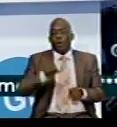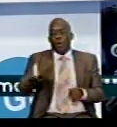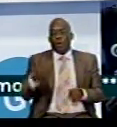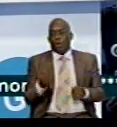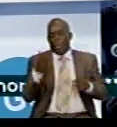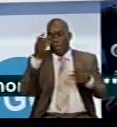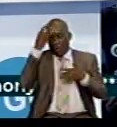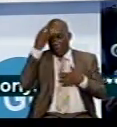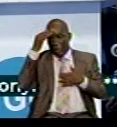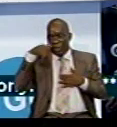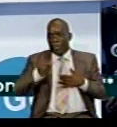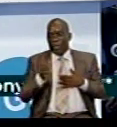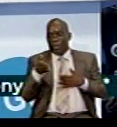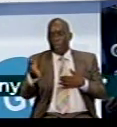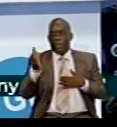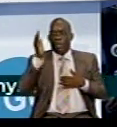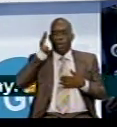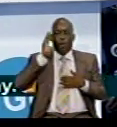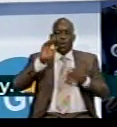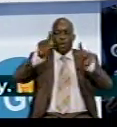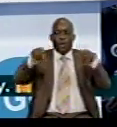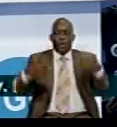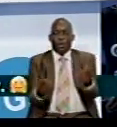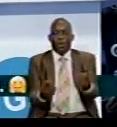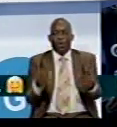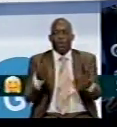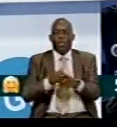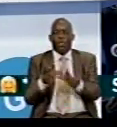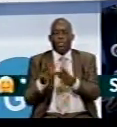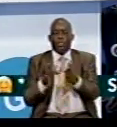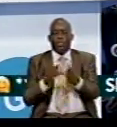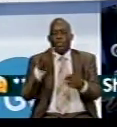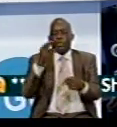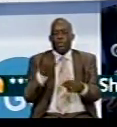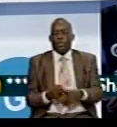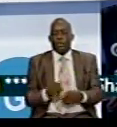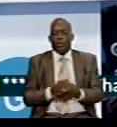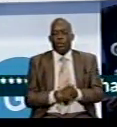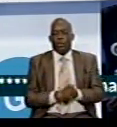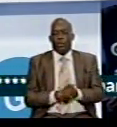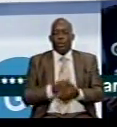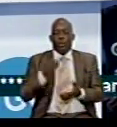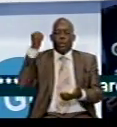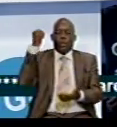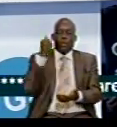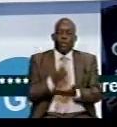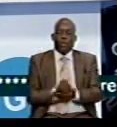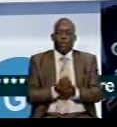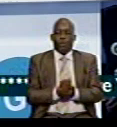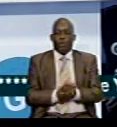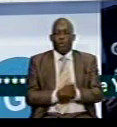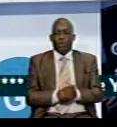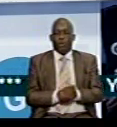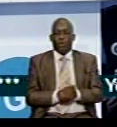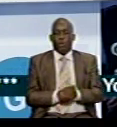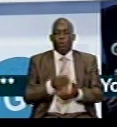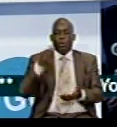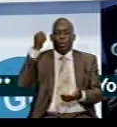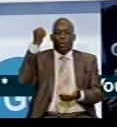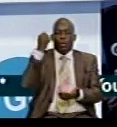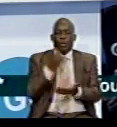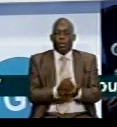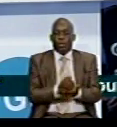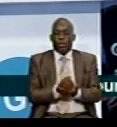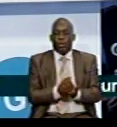Jesus' name. Toute autre maladie qui reste encore vont partir au nom de Jésus. Amen. Amen.